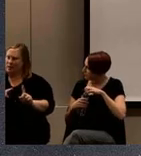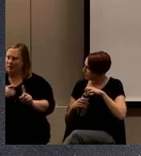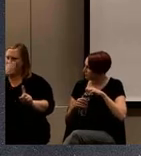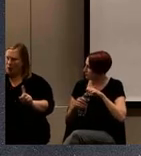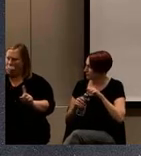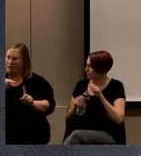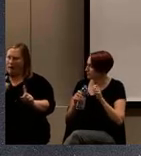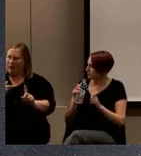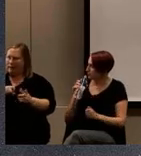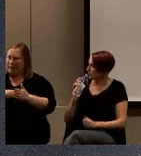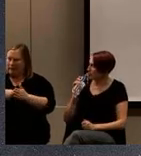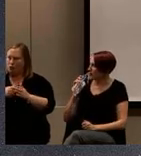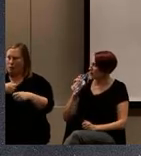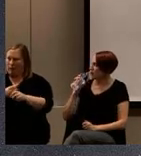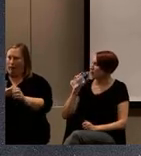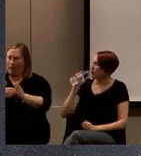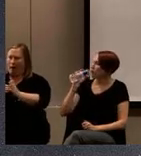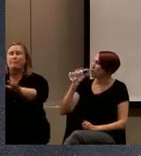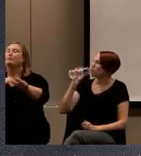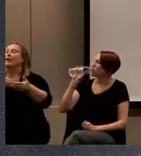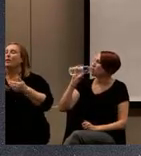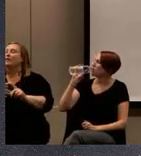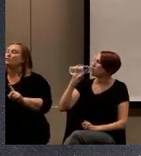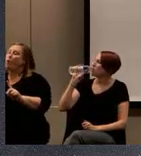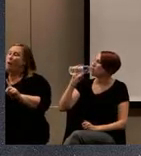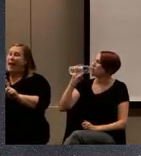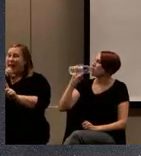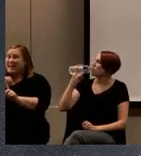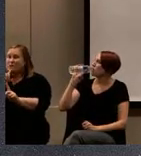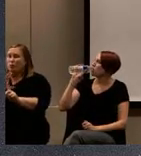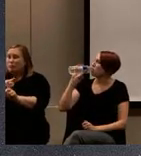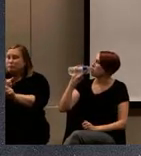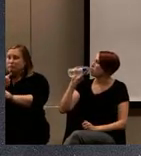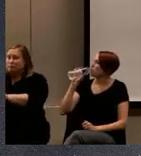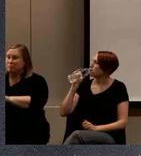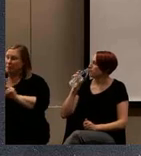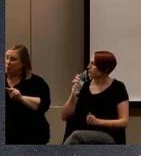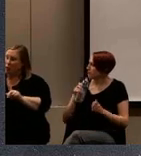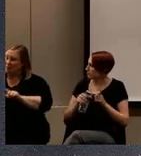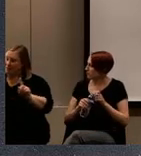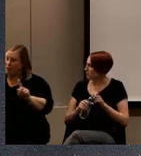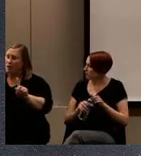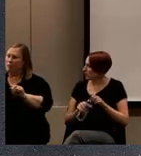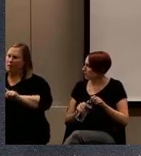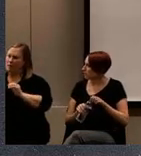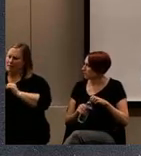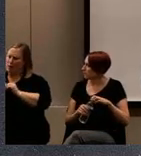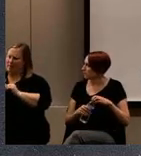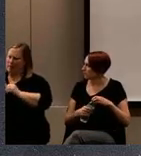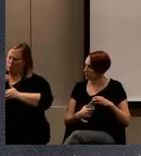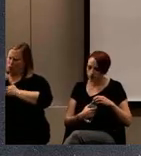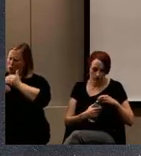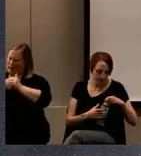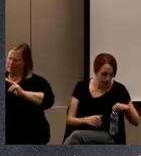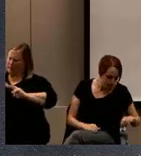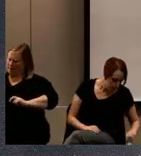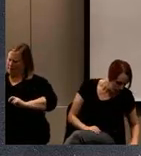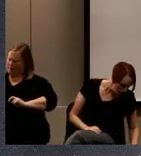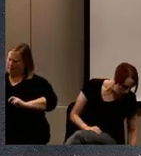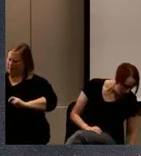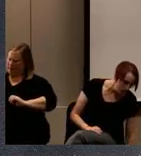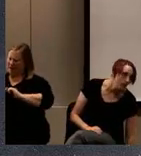how age affects people differently, but also how people process that transition for themselves and how they choose to address